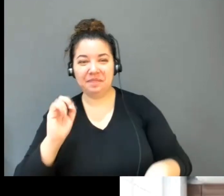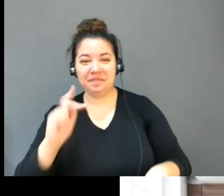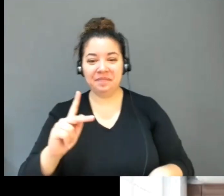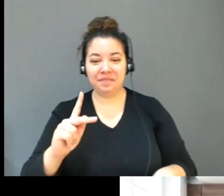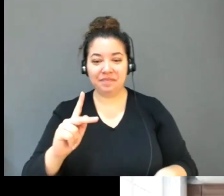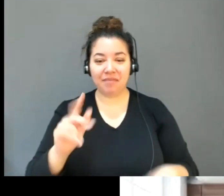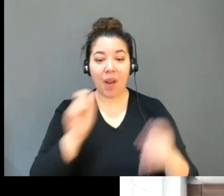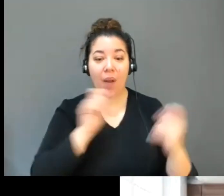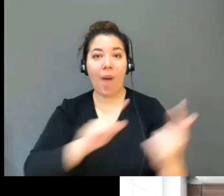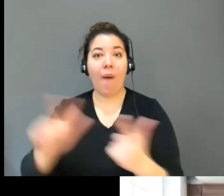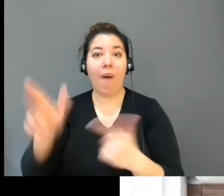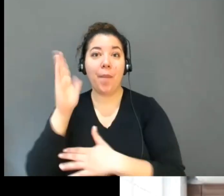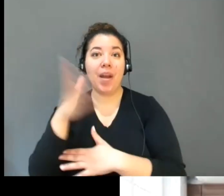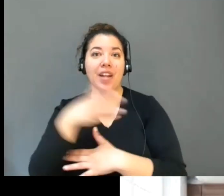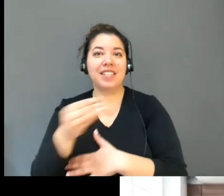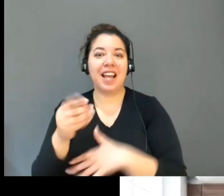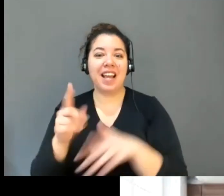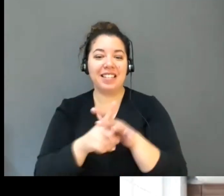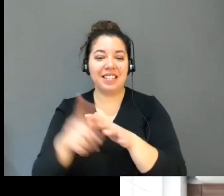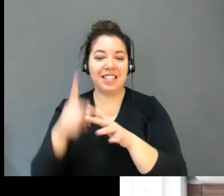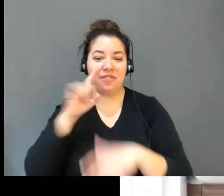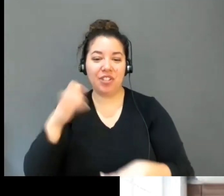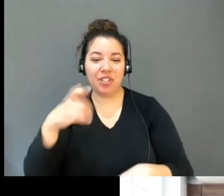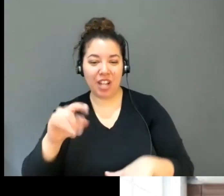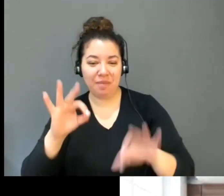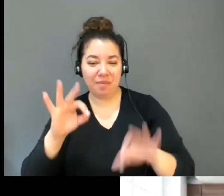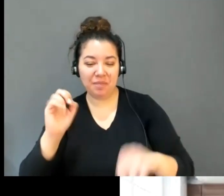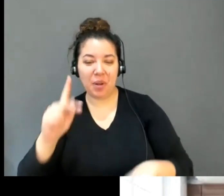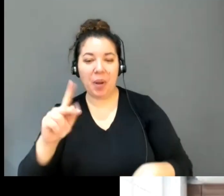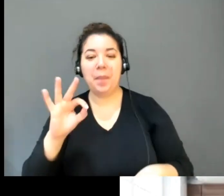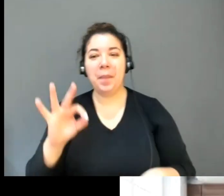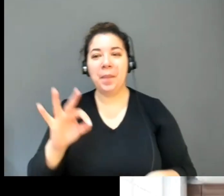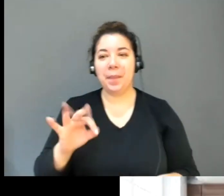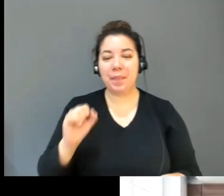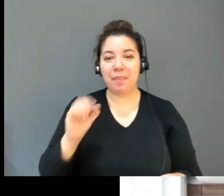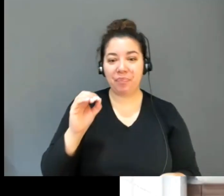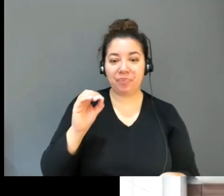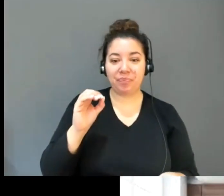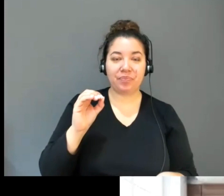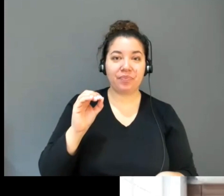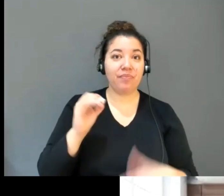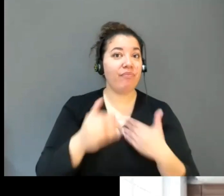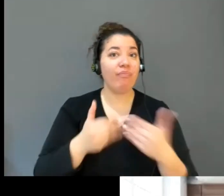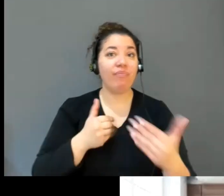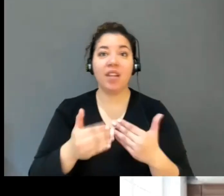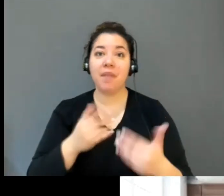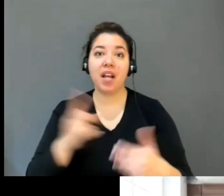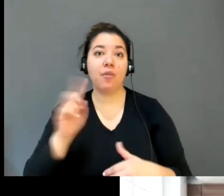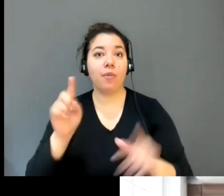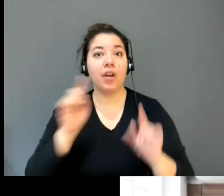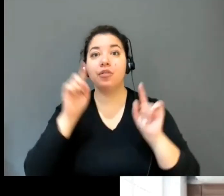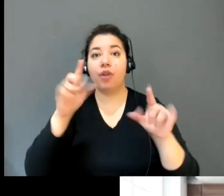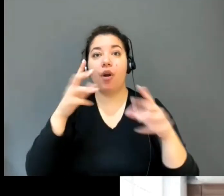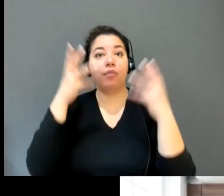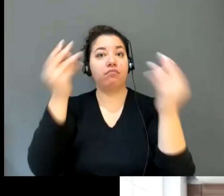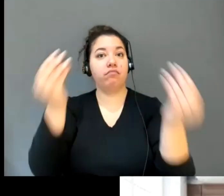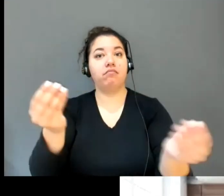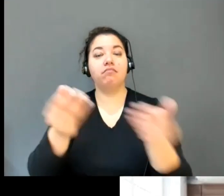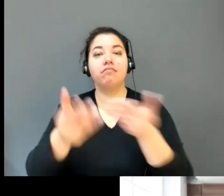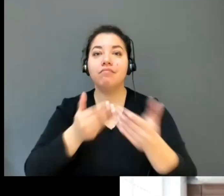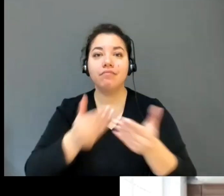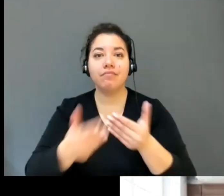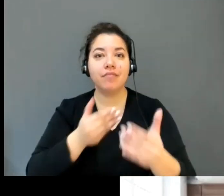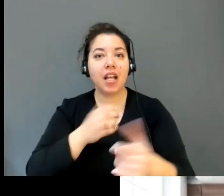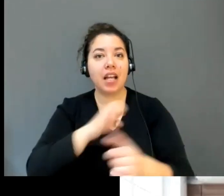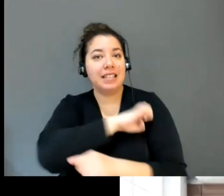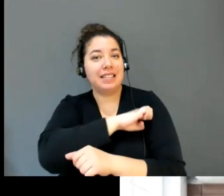and attendees, for your chat. There you go. Got your question in there. No matter where you go, again, it comes down to effort and energy and